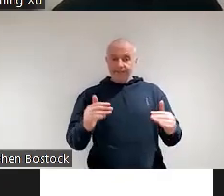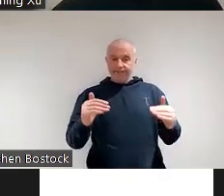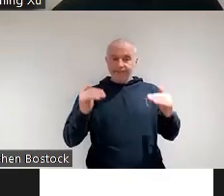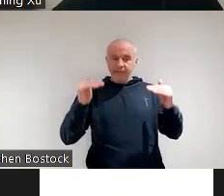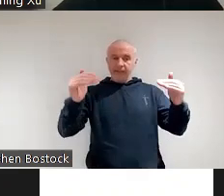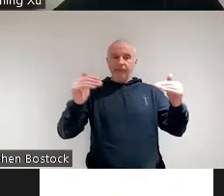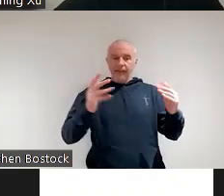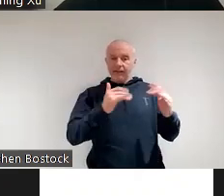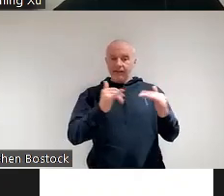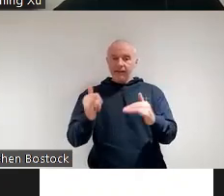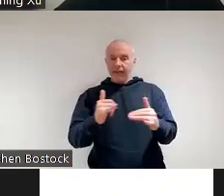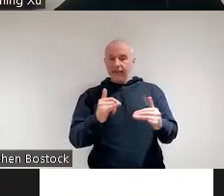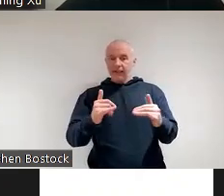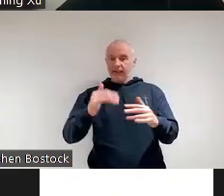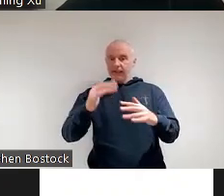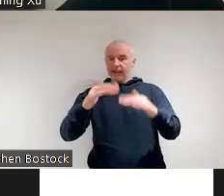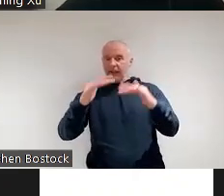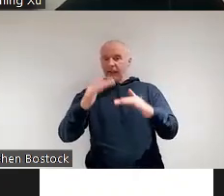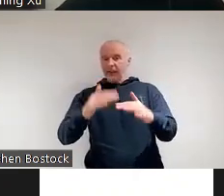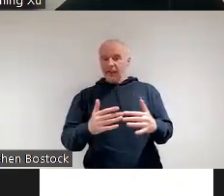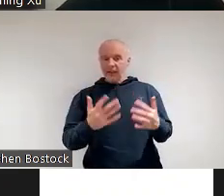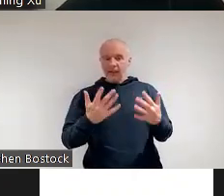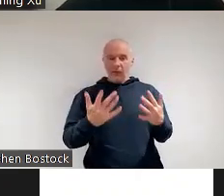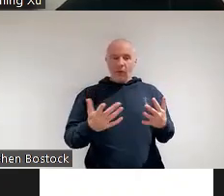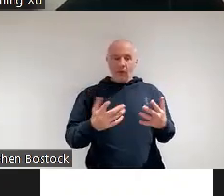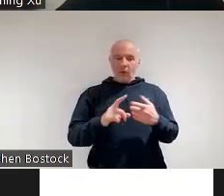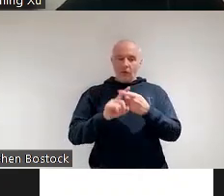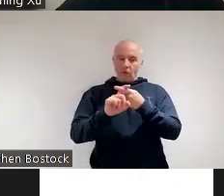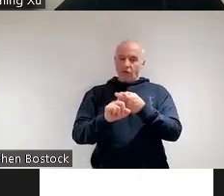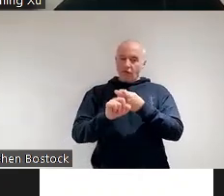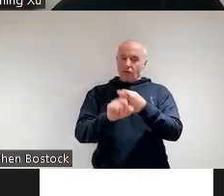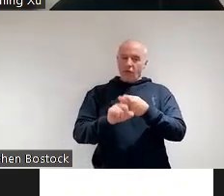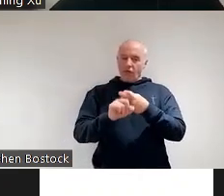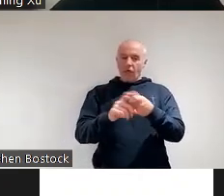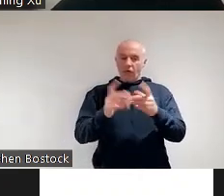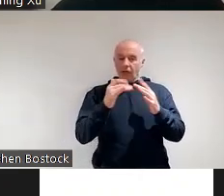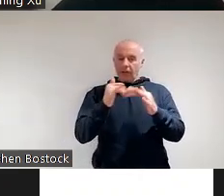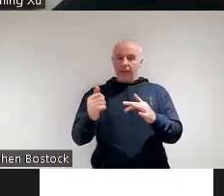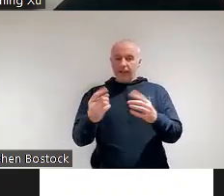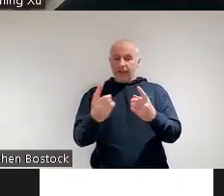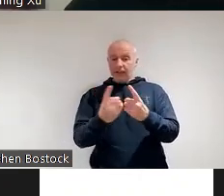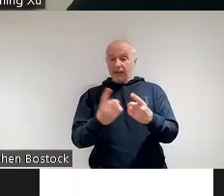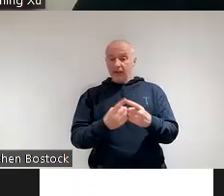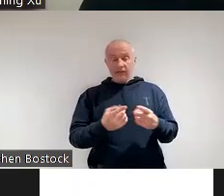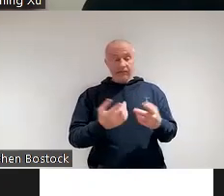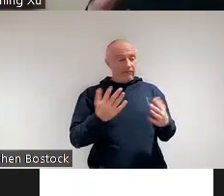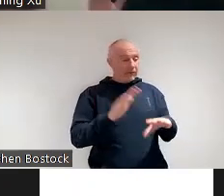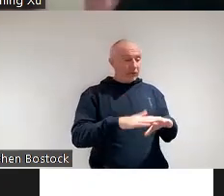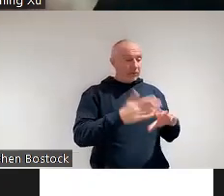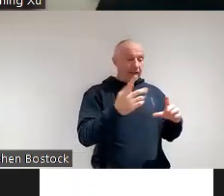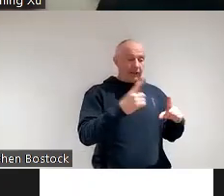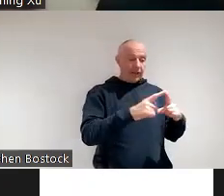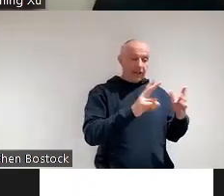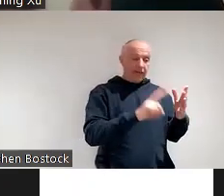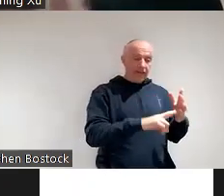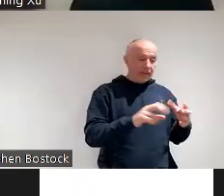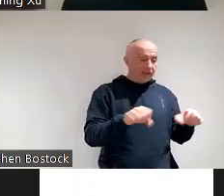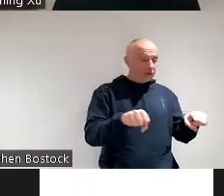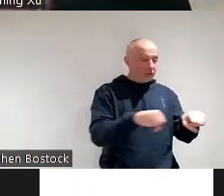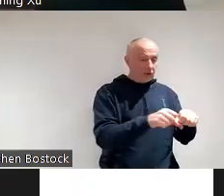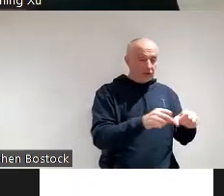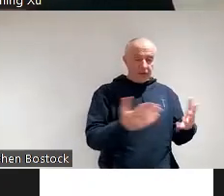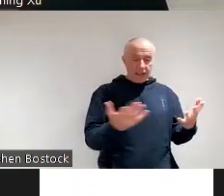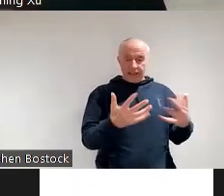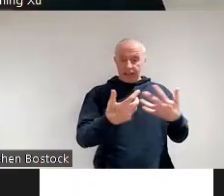facility, or we call it reliability test facility. Because whatever the product you come up with, no matter it's an EV charger or any equipment or